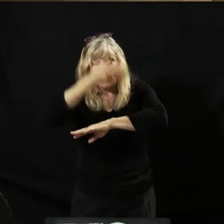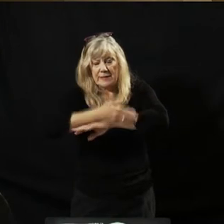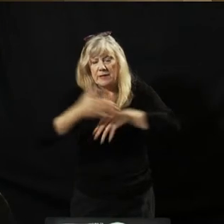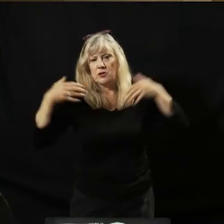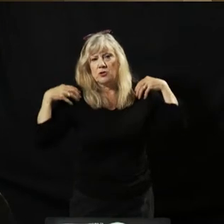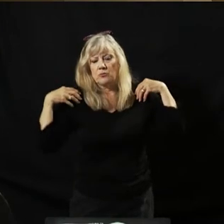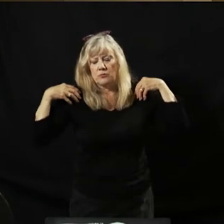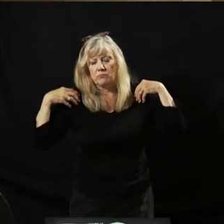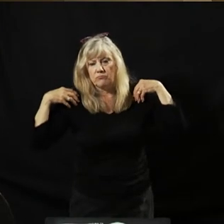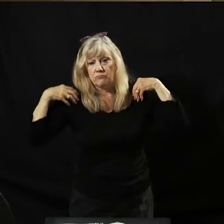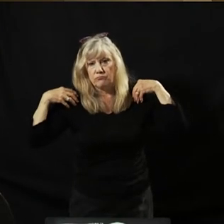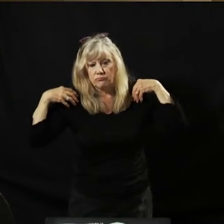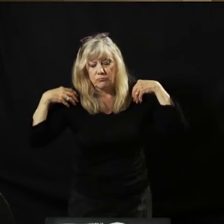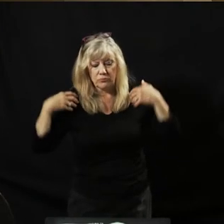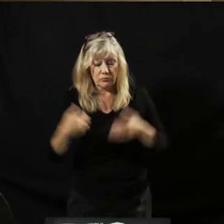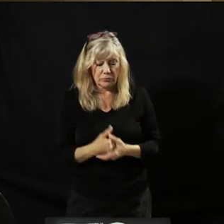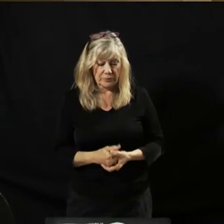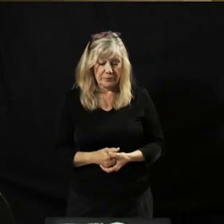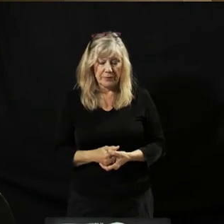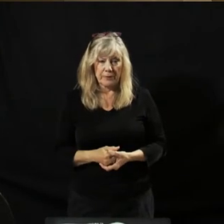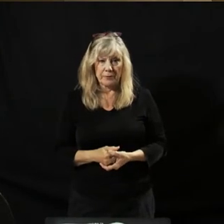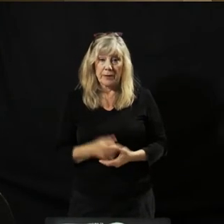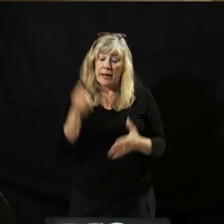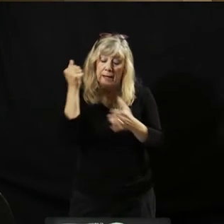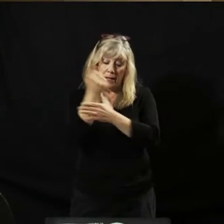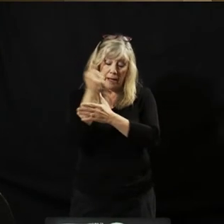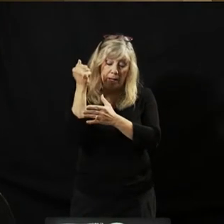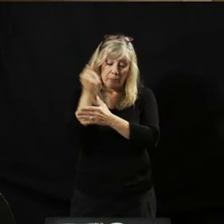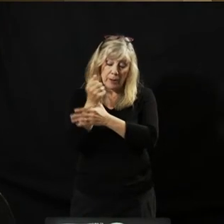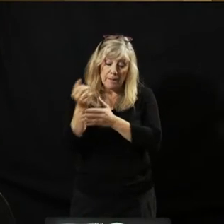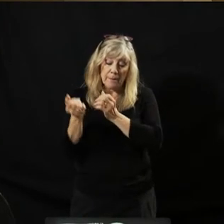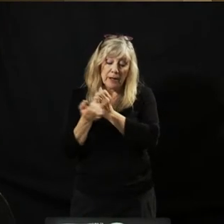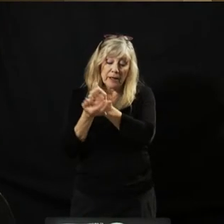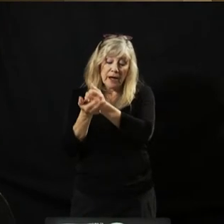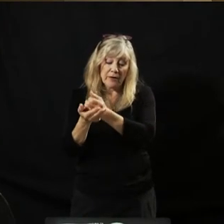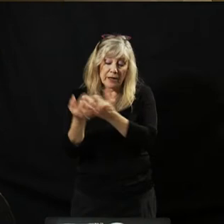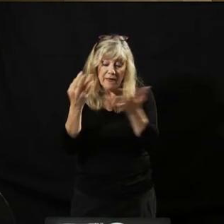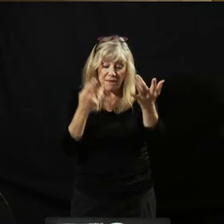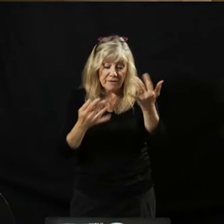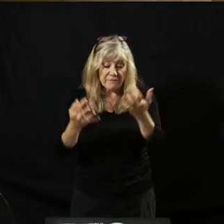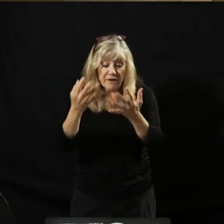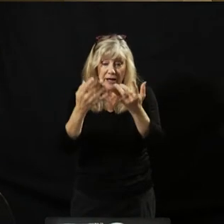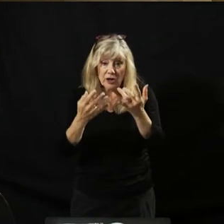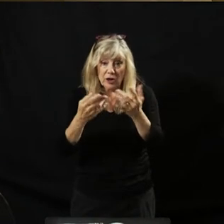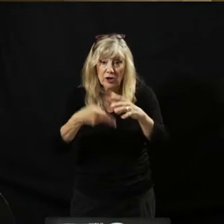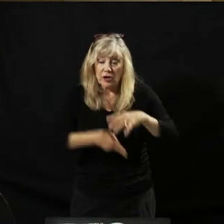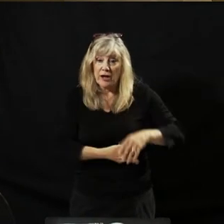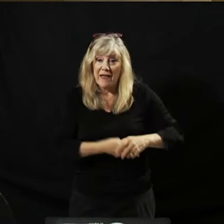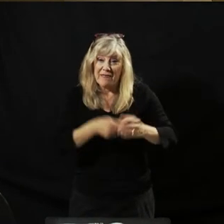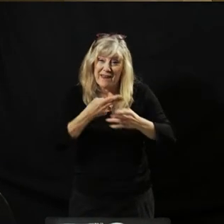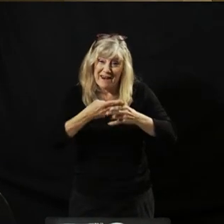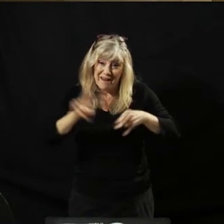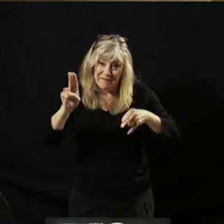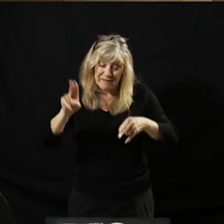shoulders, while he himself carried the fire and the knife.